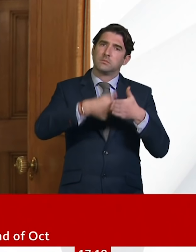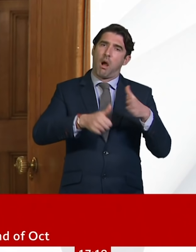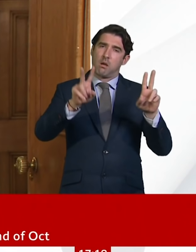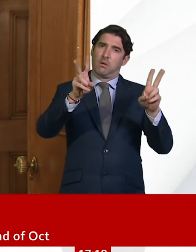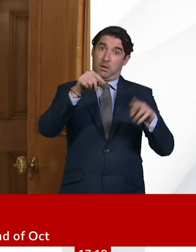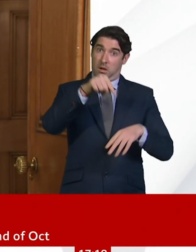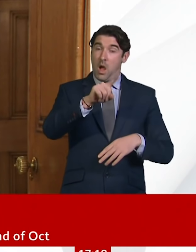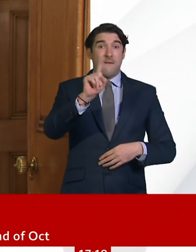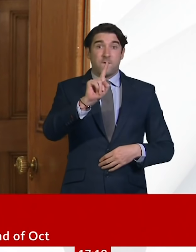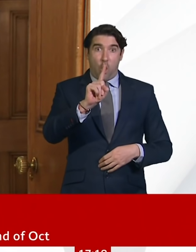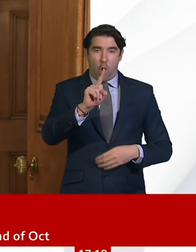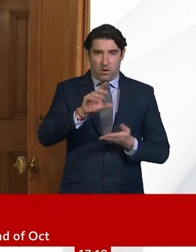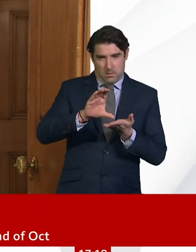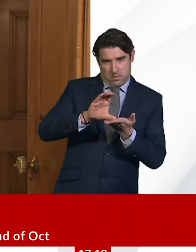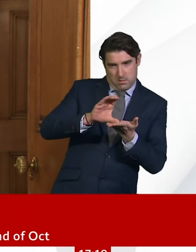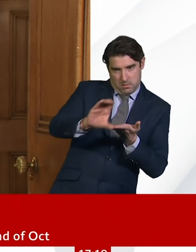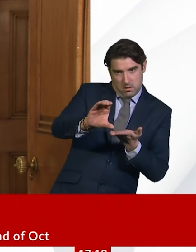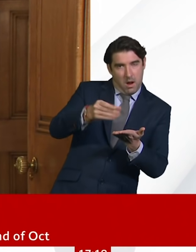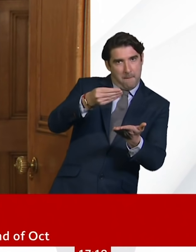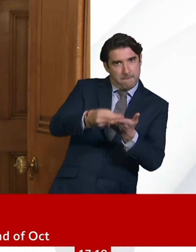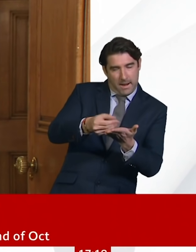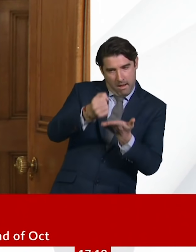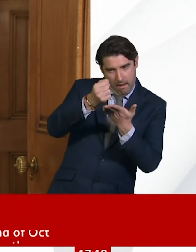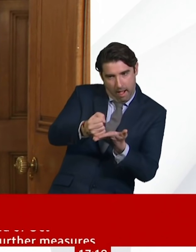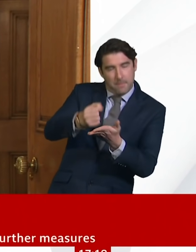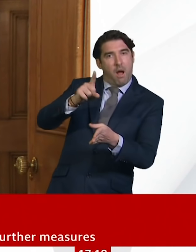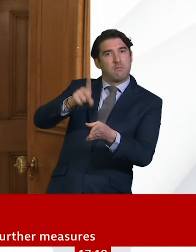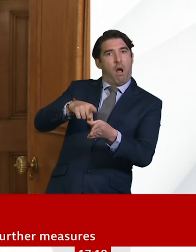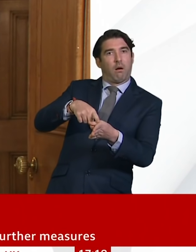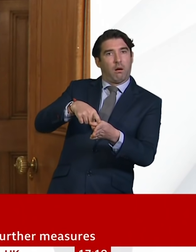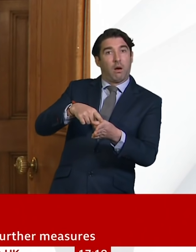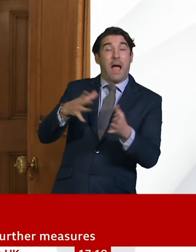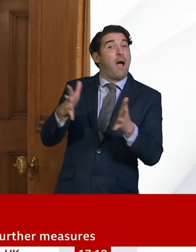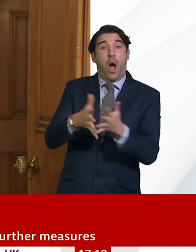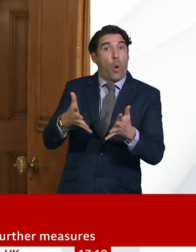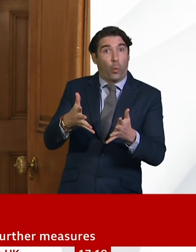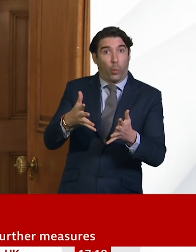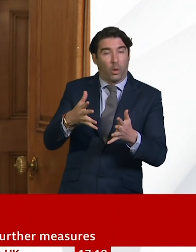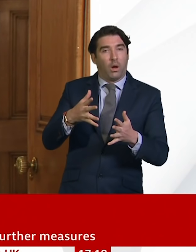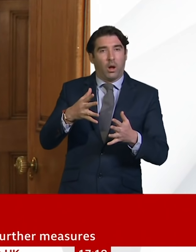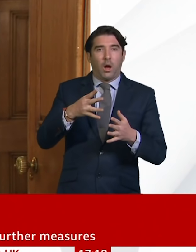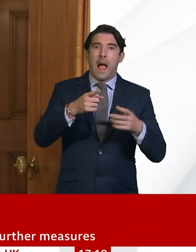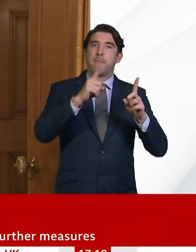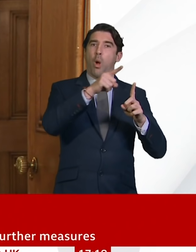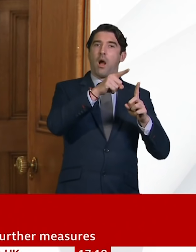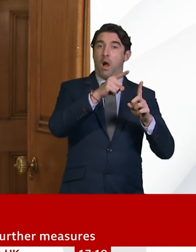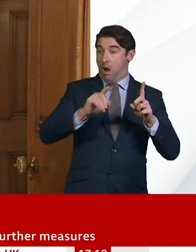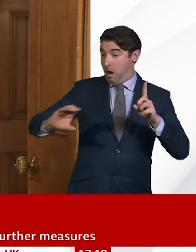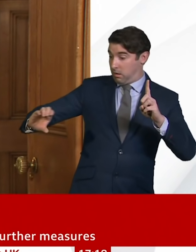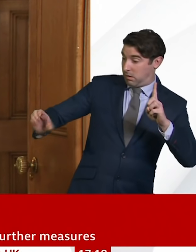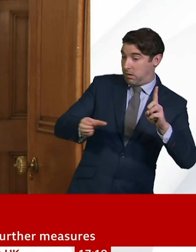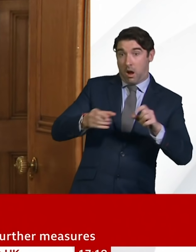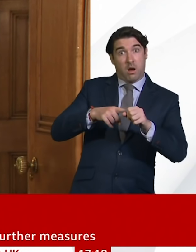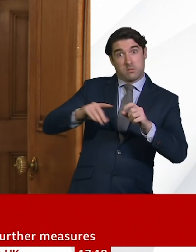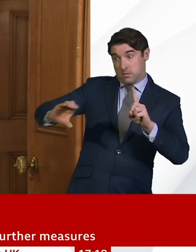support in jobs, give employers support from the government up to the value of the living wage to